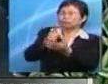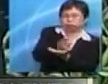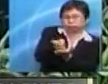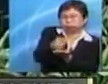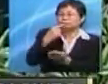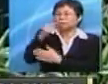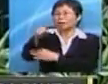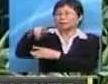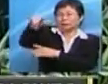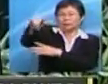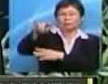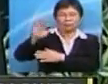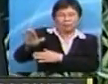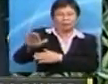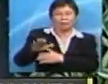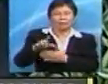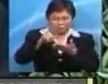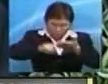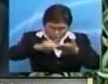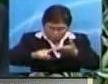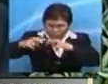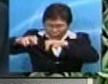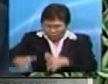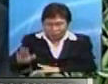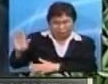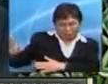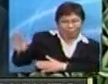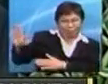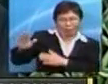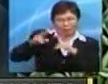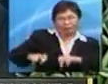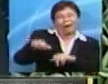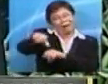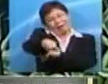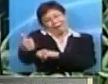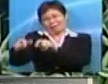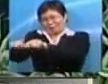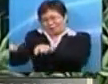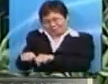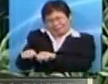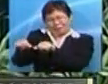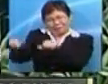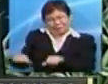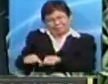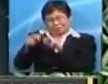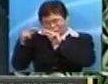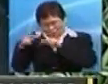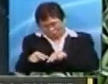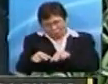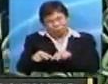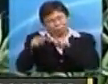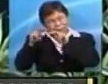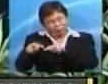that will be looked very carefully by investigators. I think that is another area that the investigators will look at,